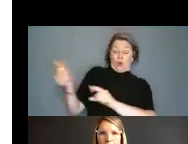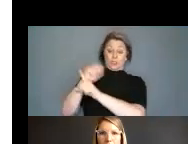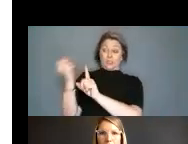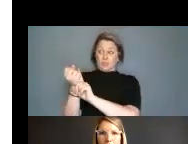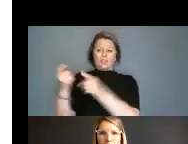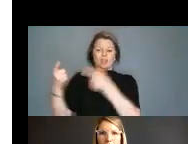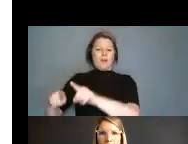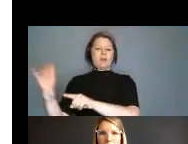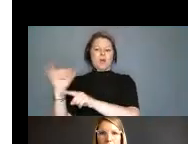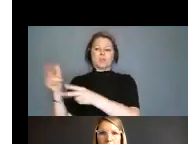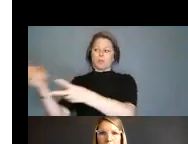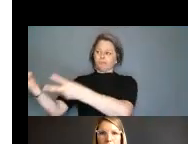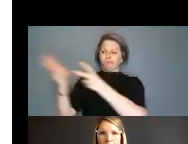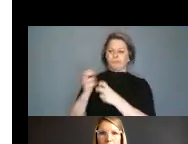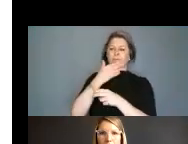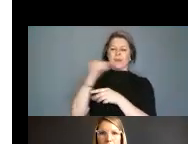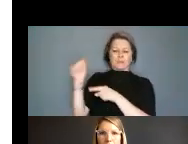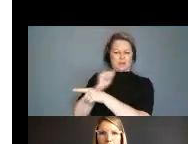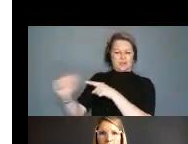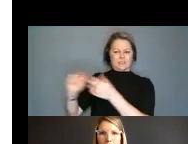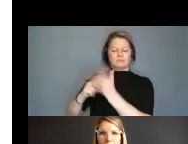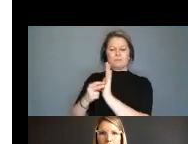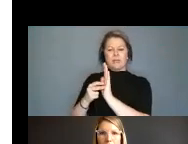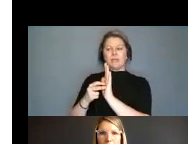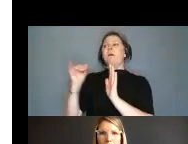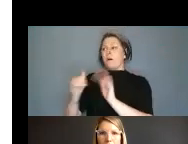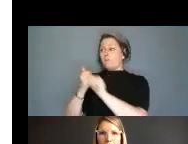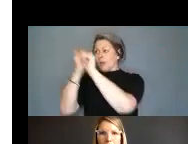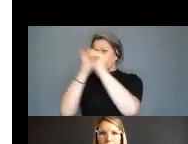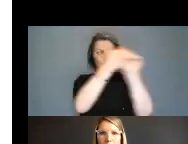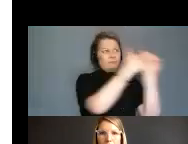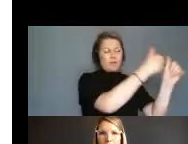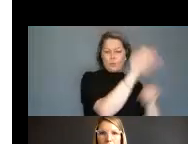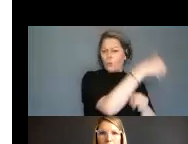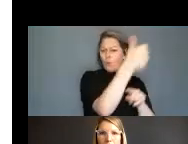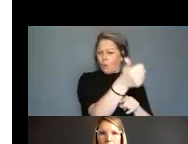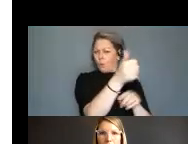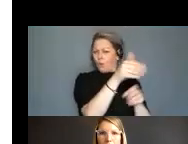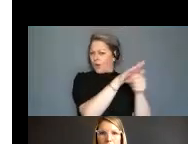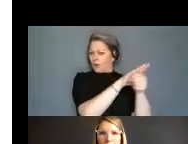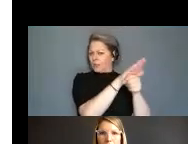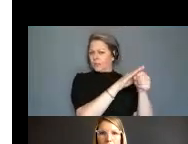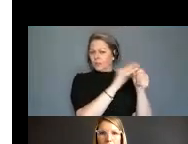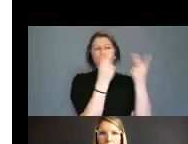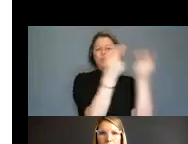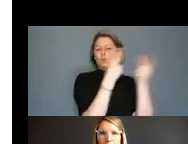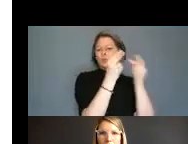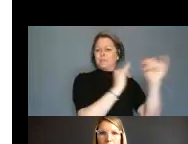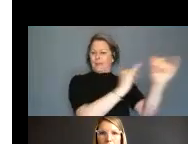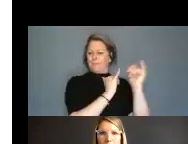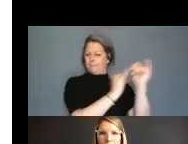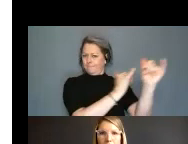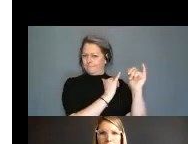really takes the pressure off any one health professional to make that call. And I think it's also more respective